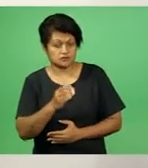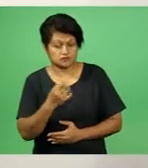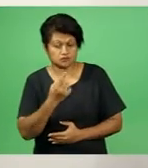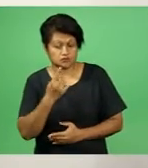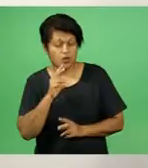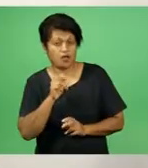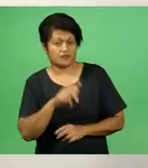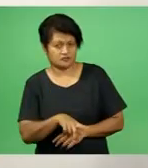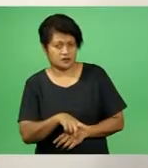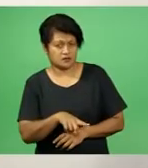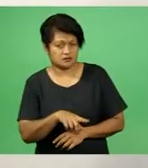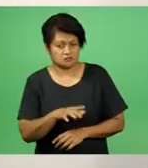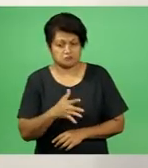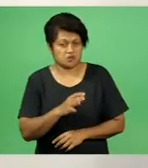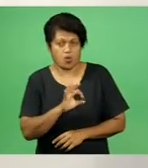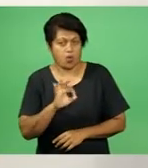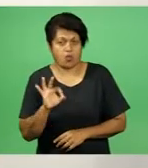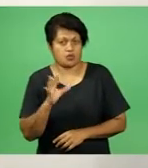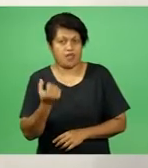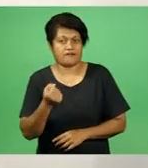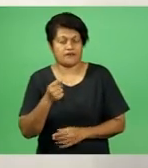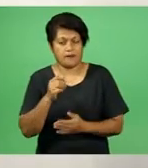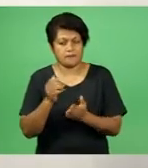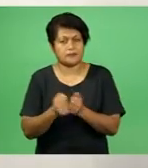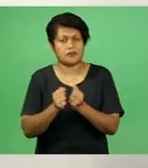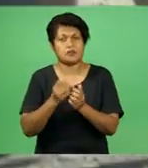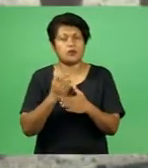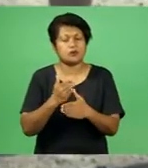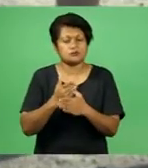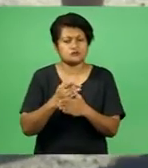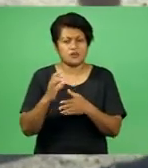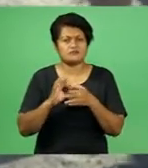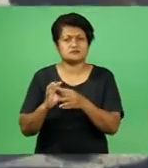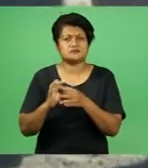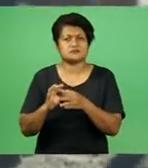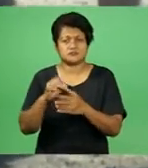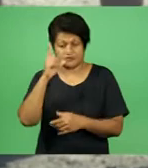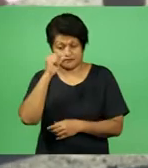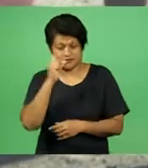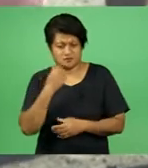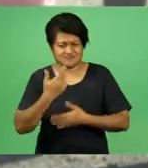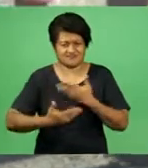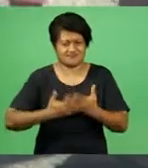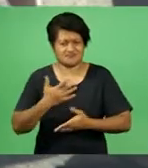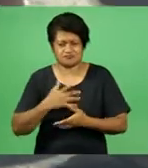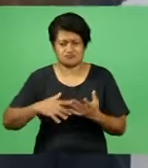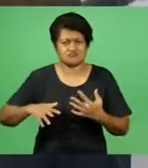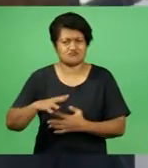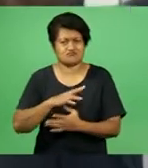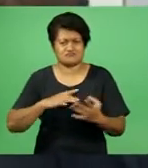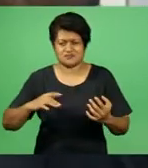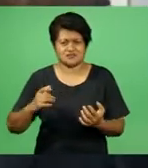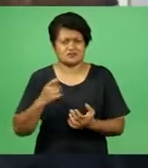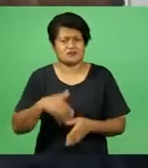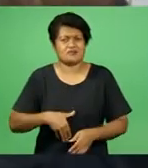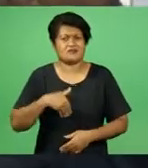child may not have paperwork to establish that relationship. Fijians expressed mixed feelings about teachers taking more